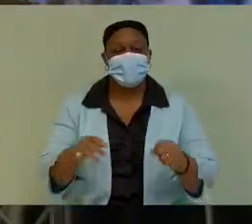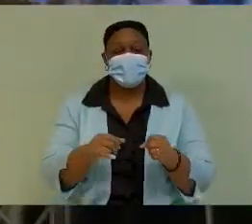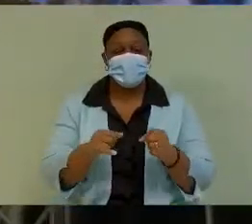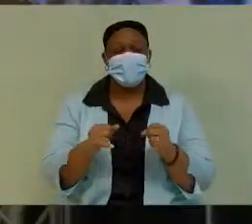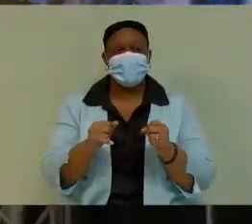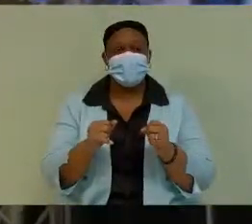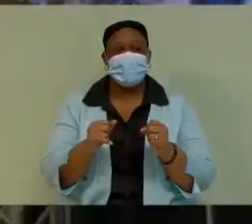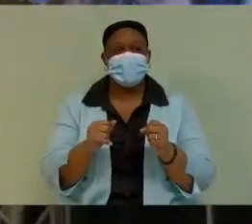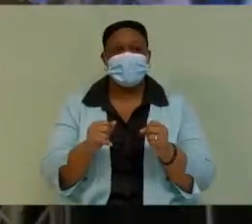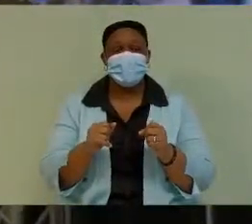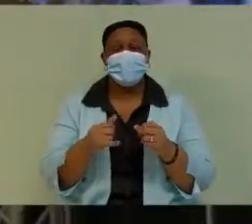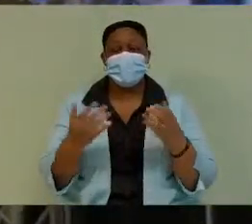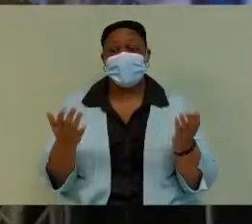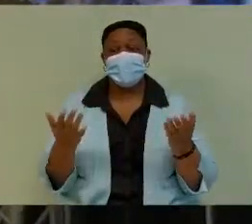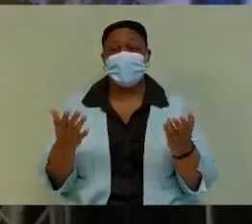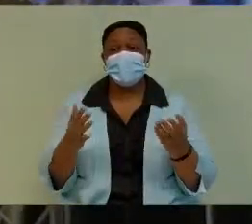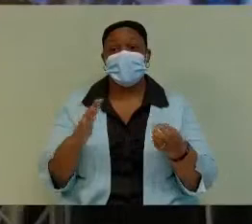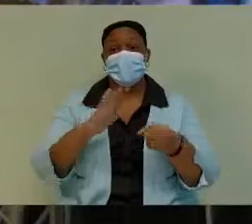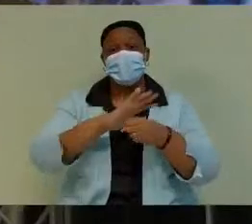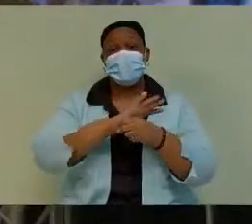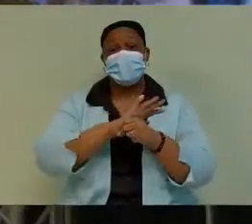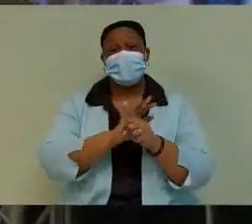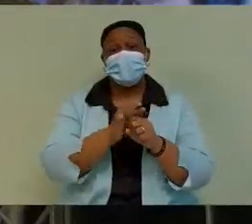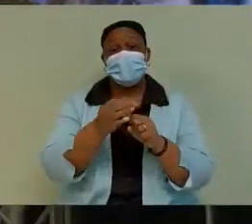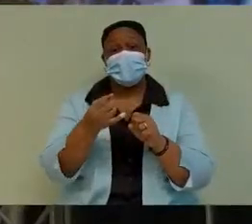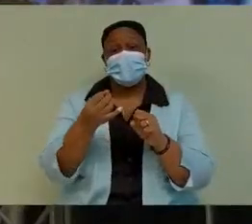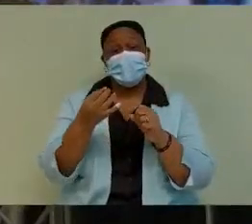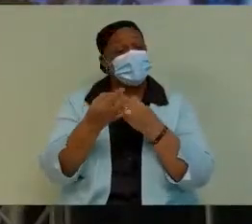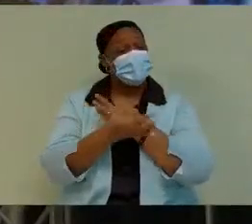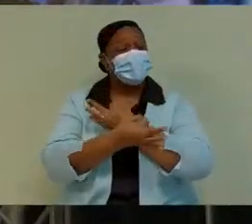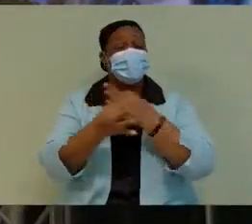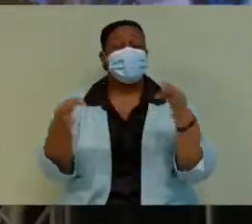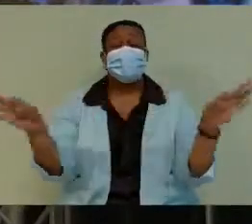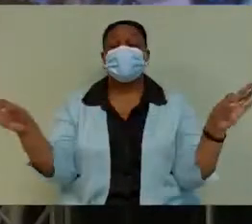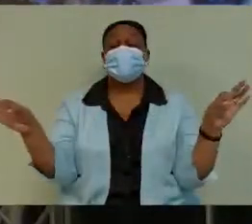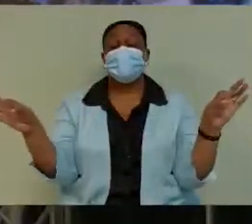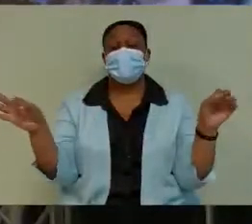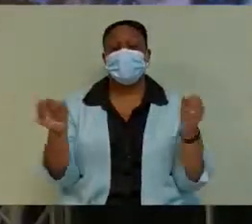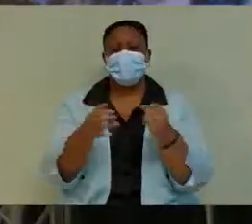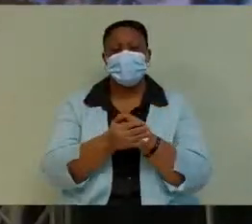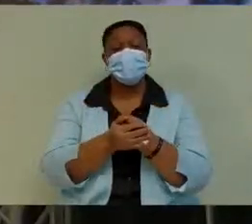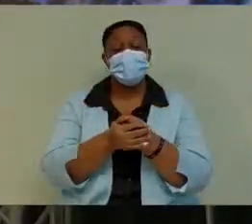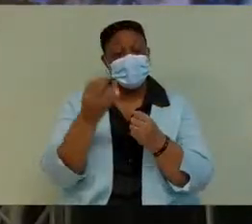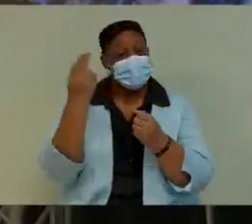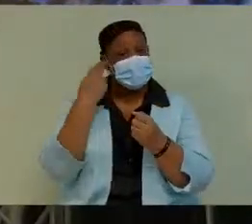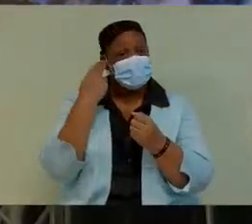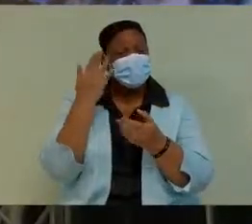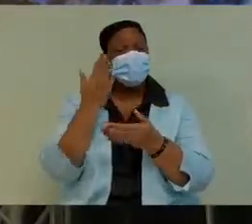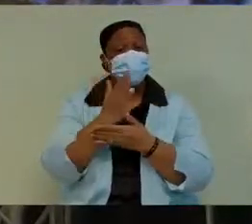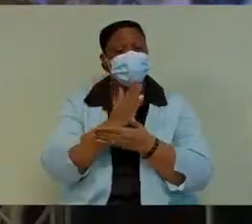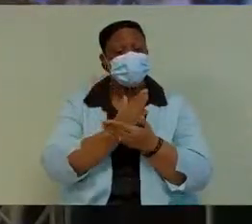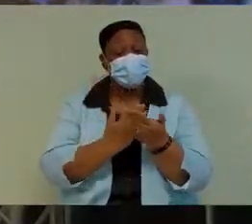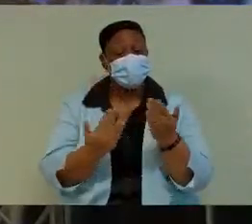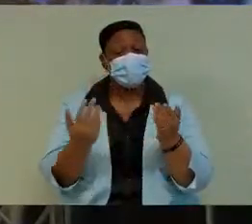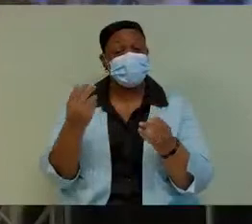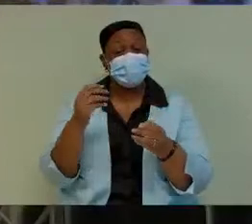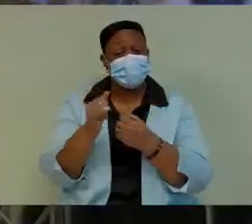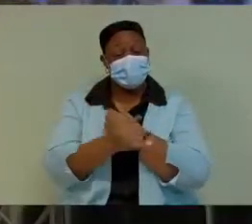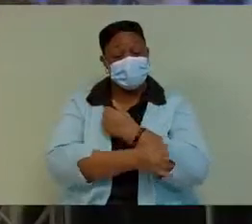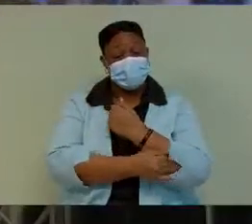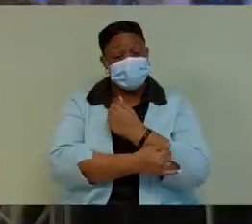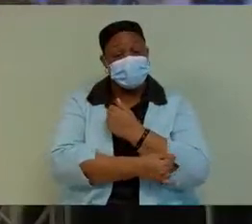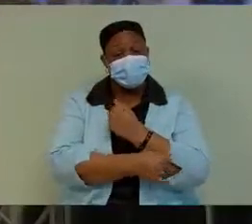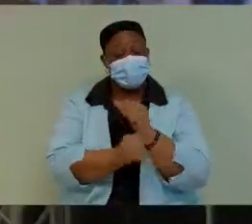are COVID-free for a number of days now, but we're hearing of in some countries where they have relaxed some